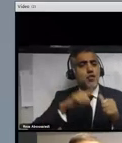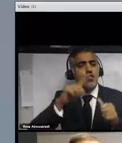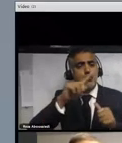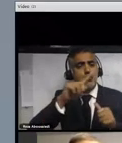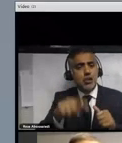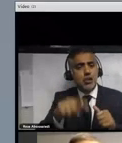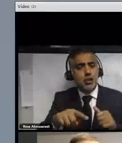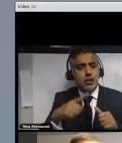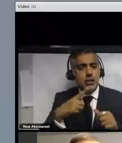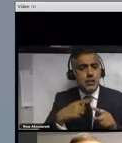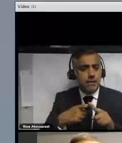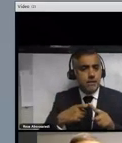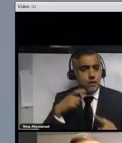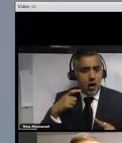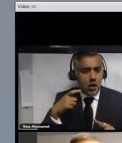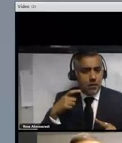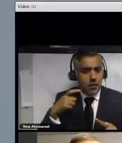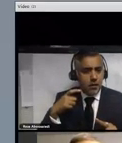question is from